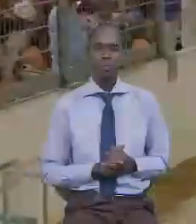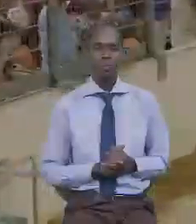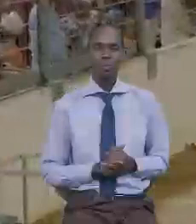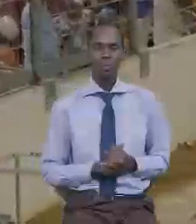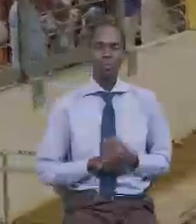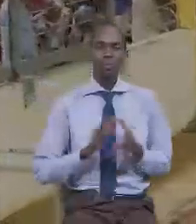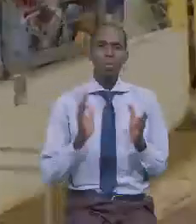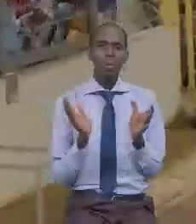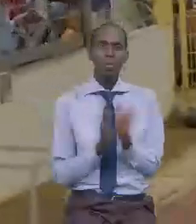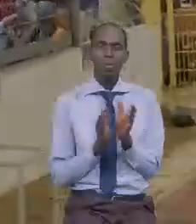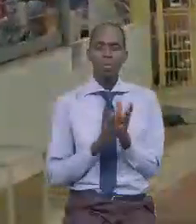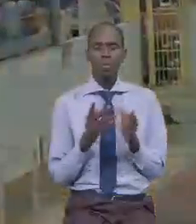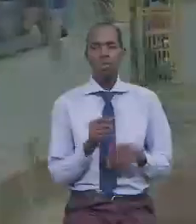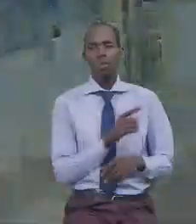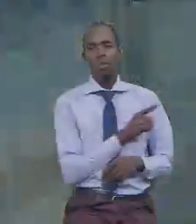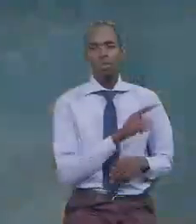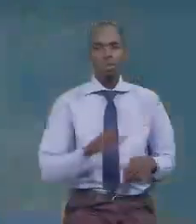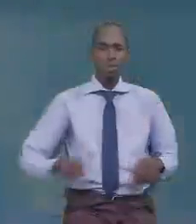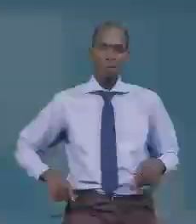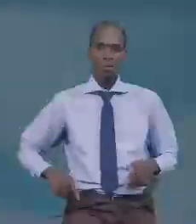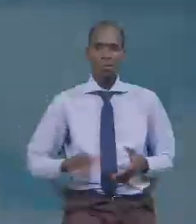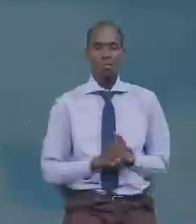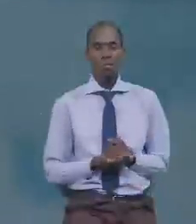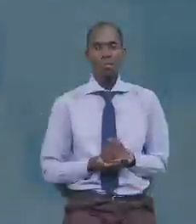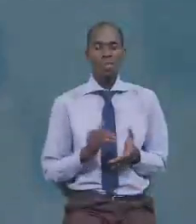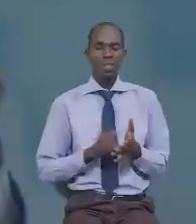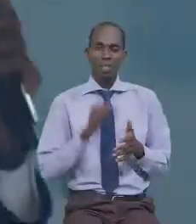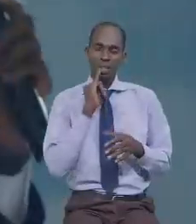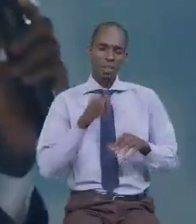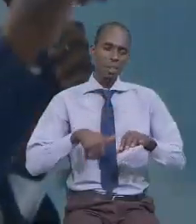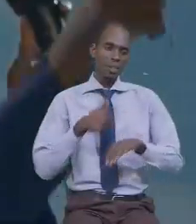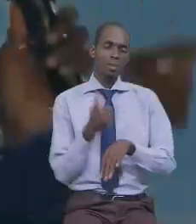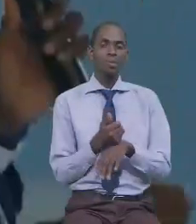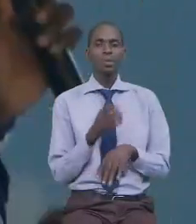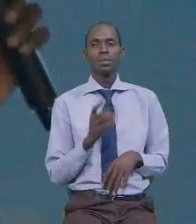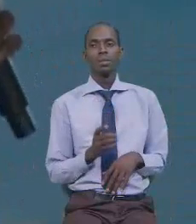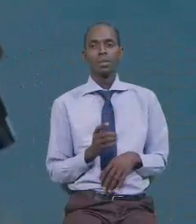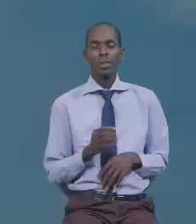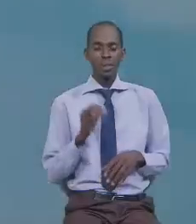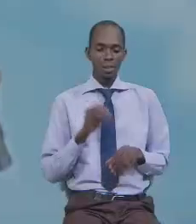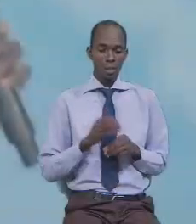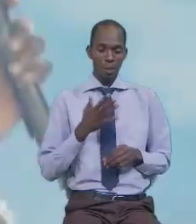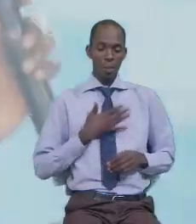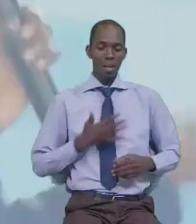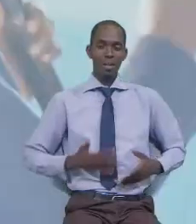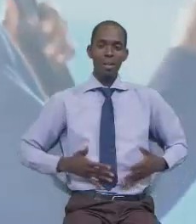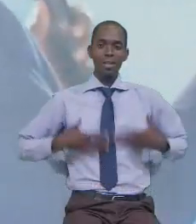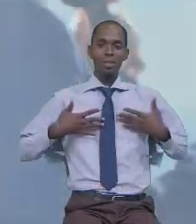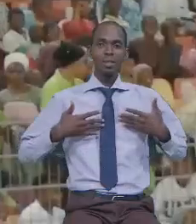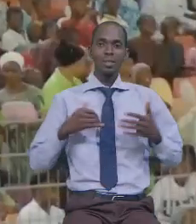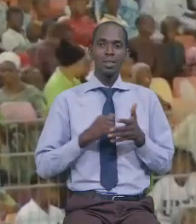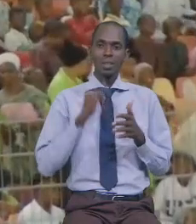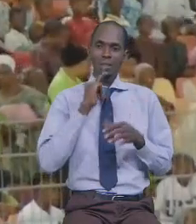Praise the Lord. It is confirmed in my life. It is